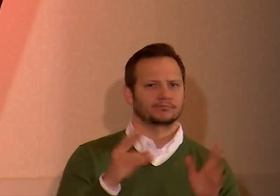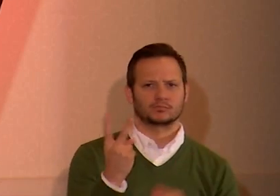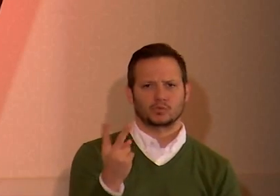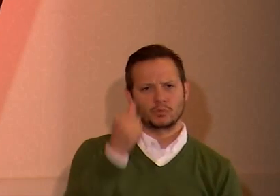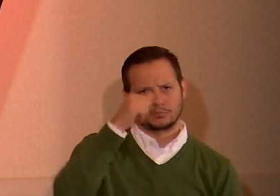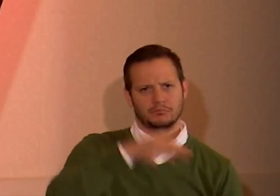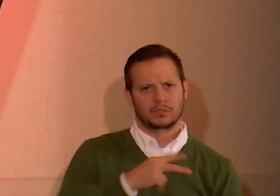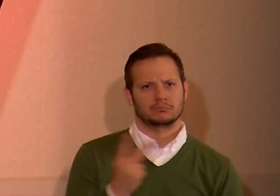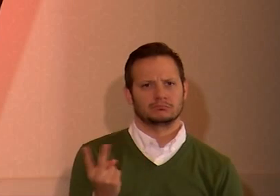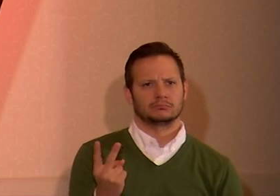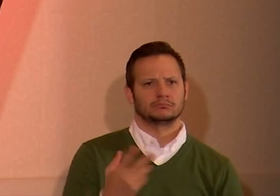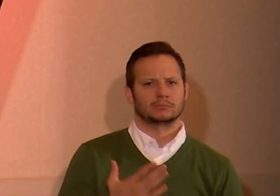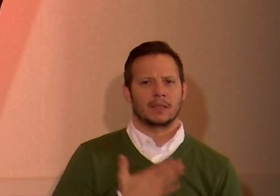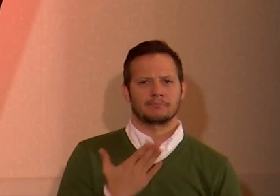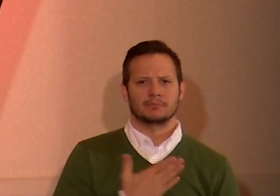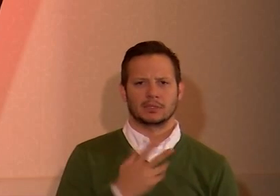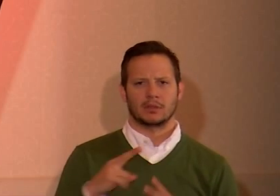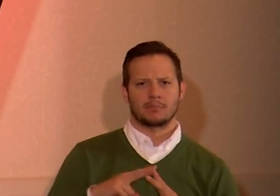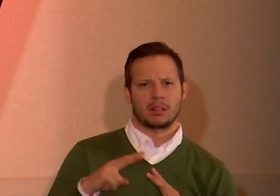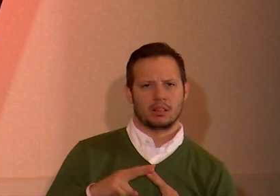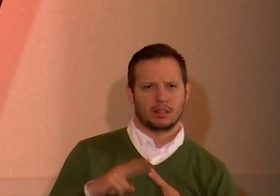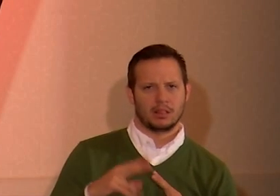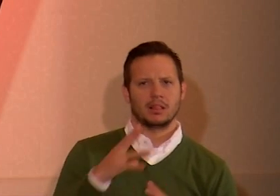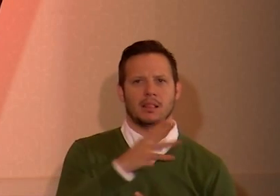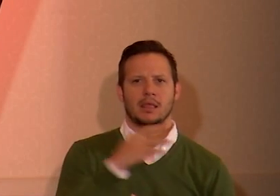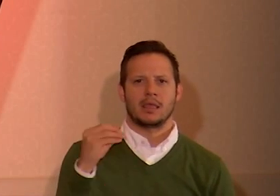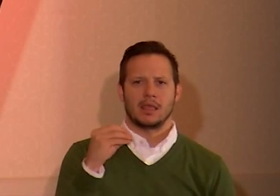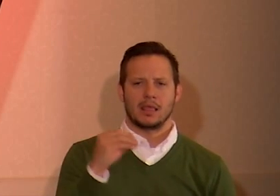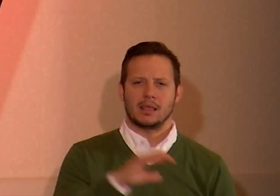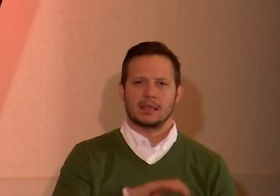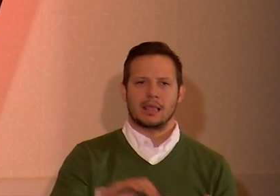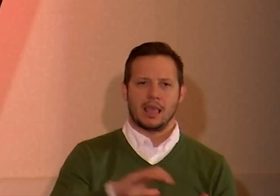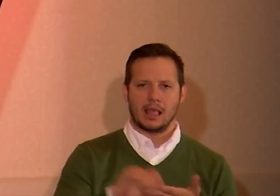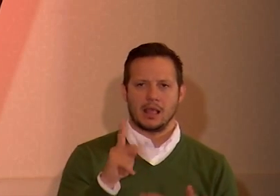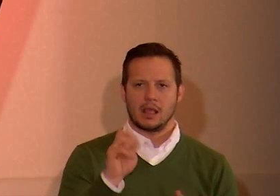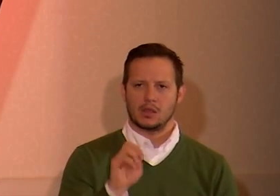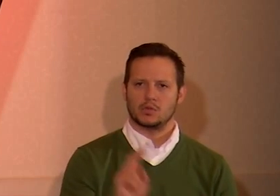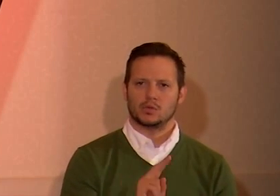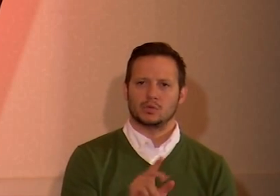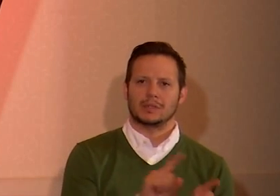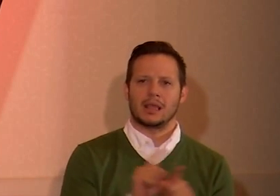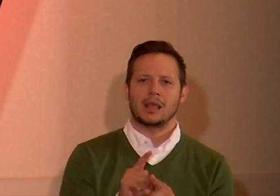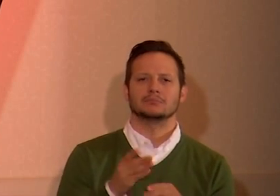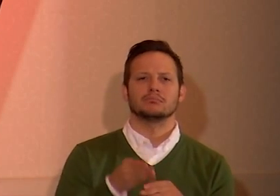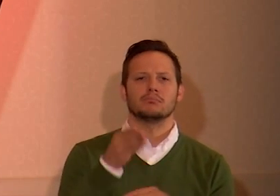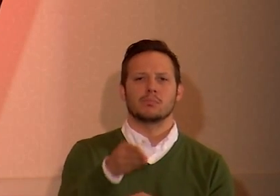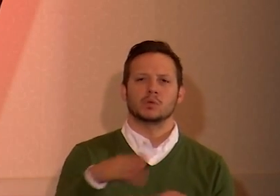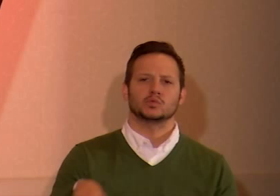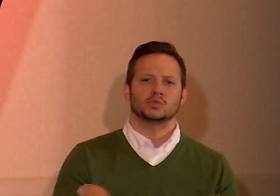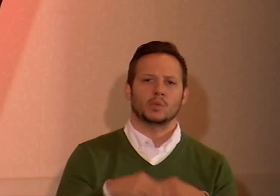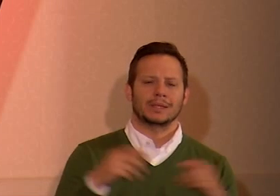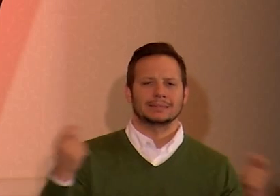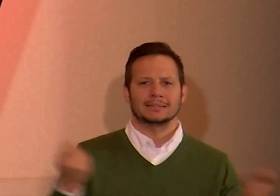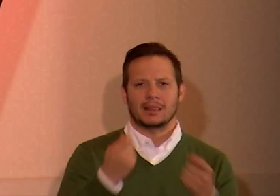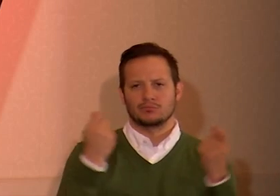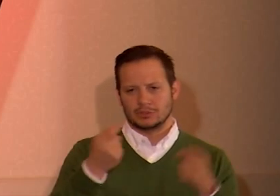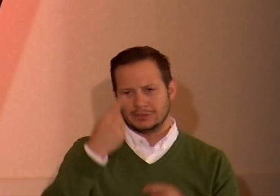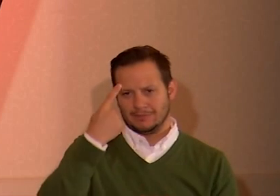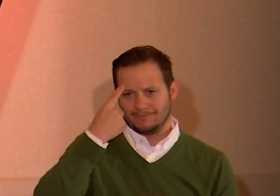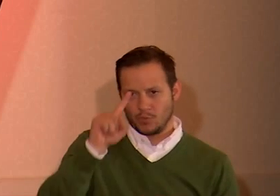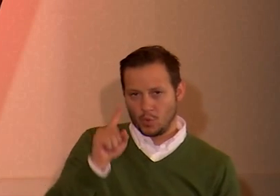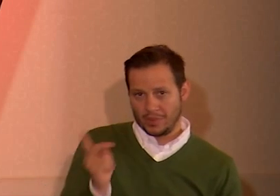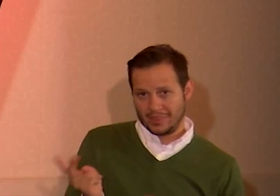men were themselves a happy couple and that the cake was going to be used as a post-wedding celebration for